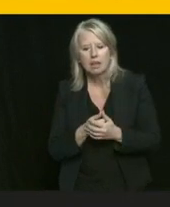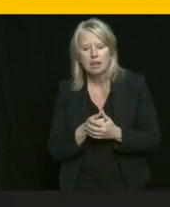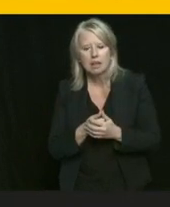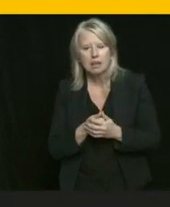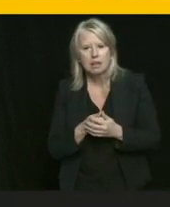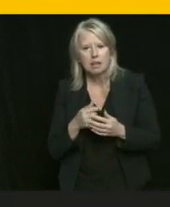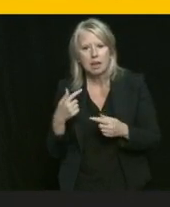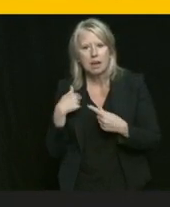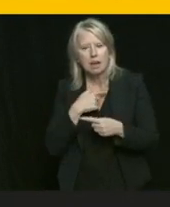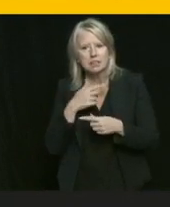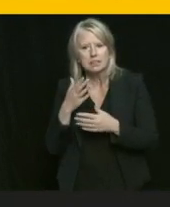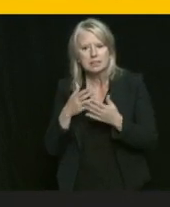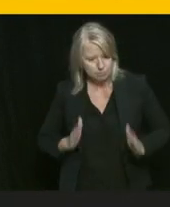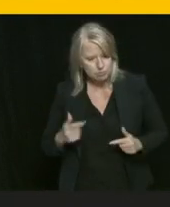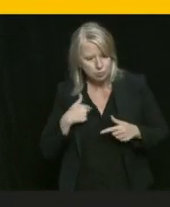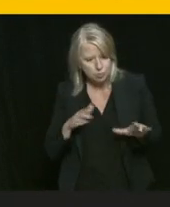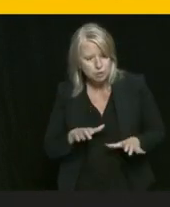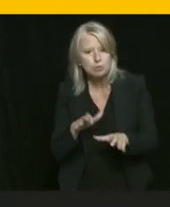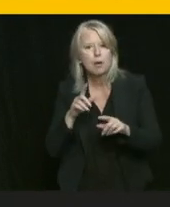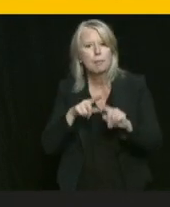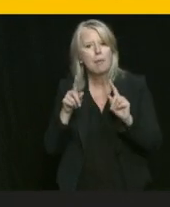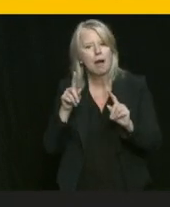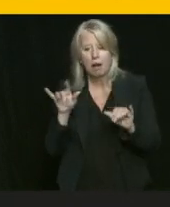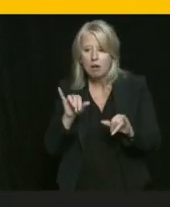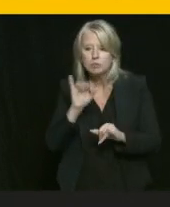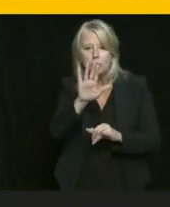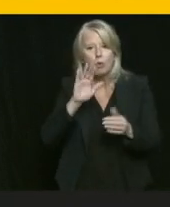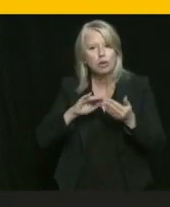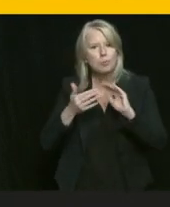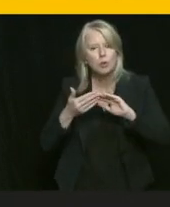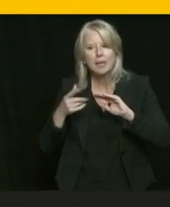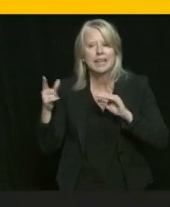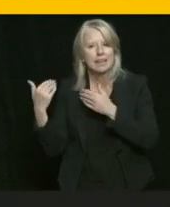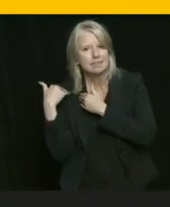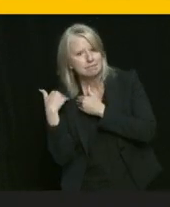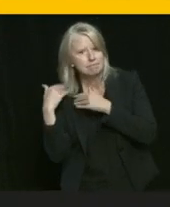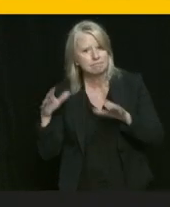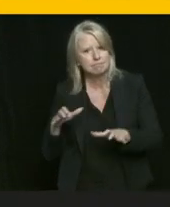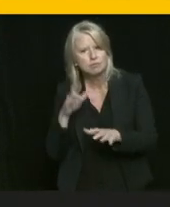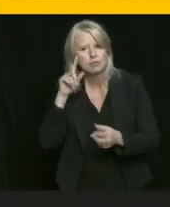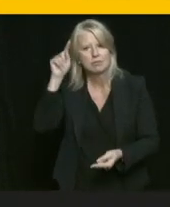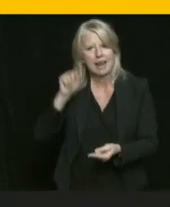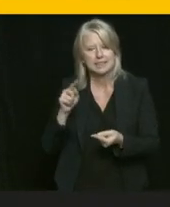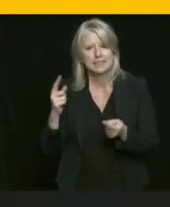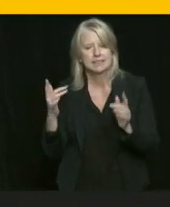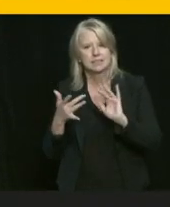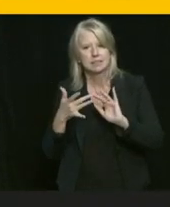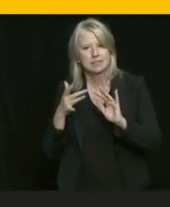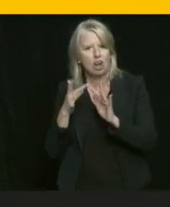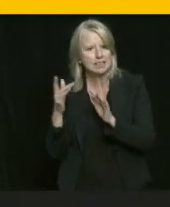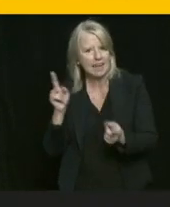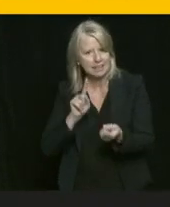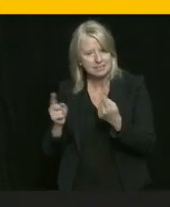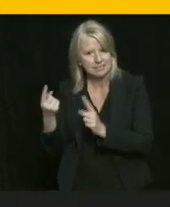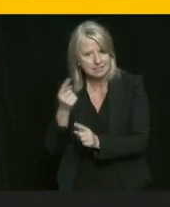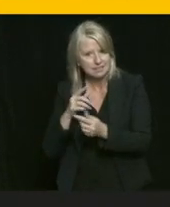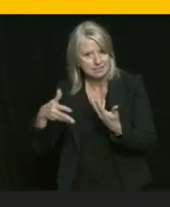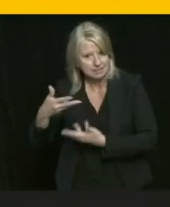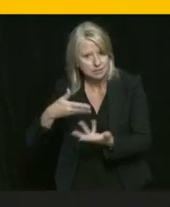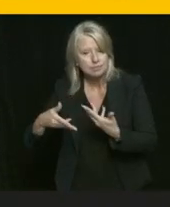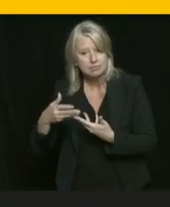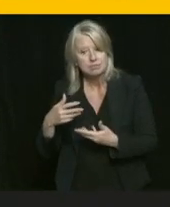implemented in hotspots, for example. The community might be doing to reduce contacts, which sometimes necessarily